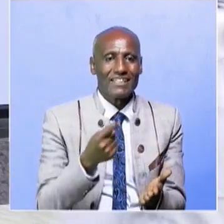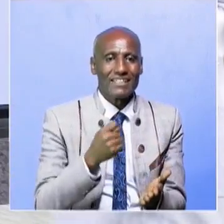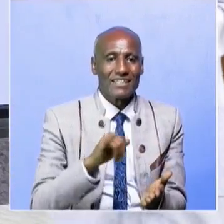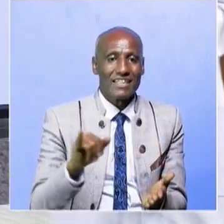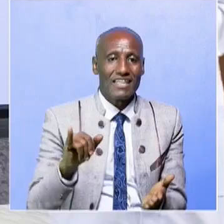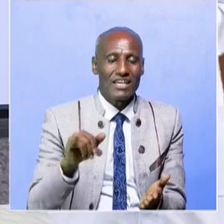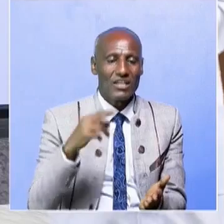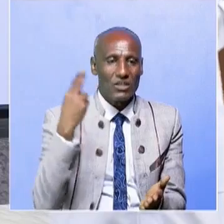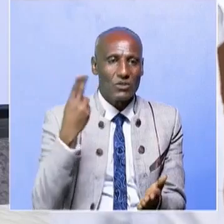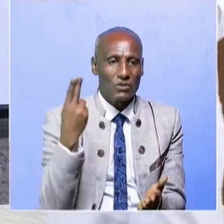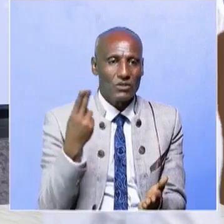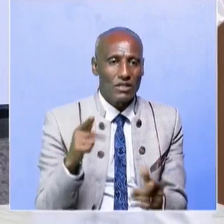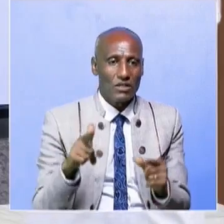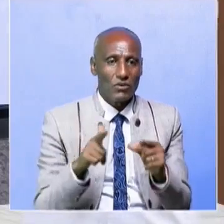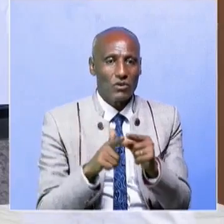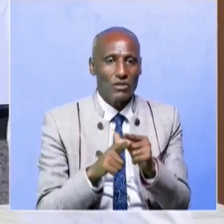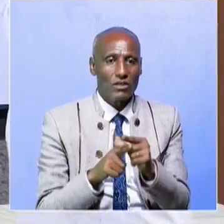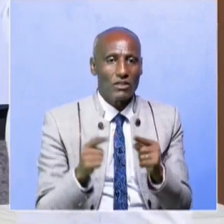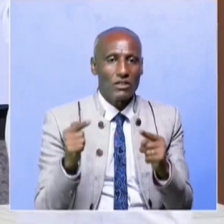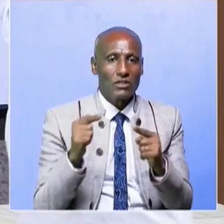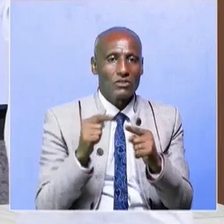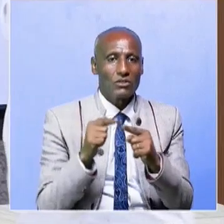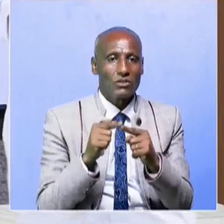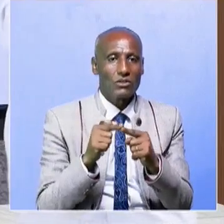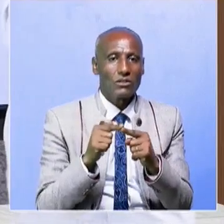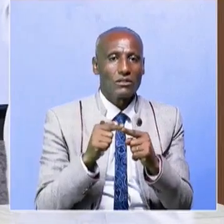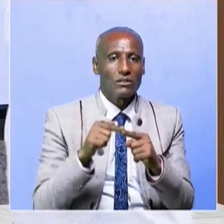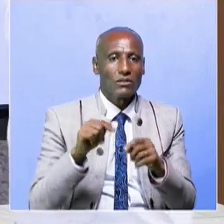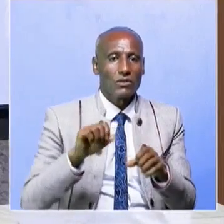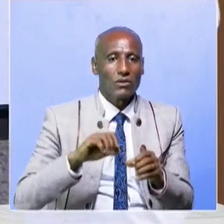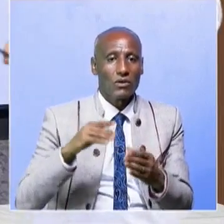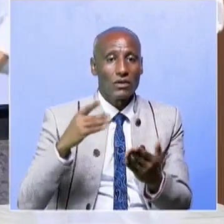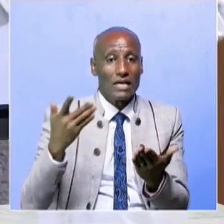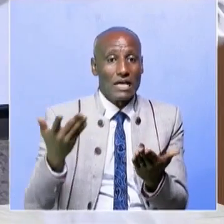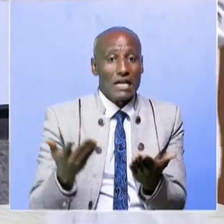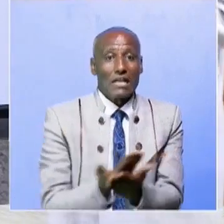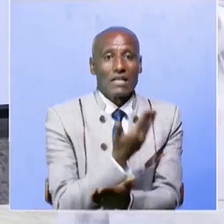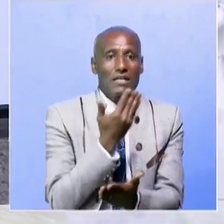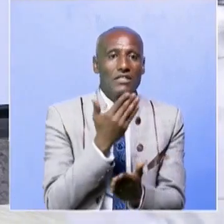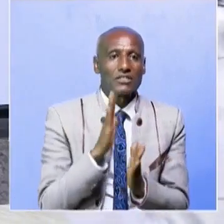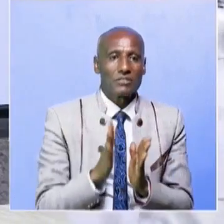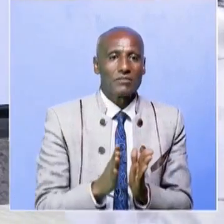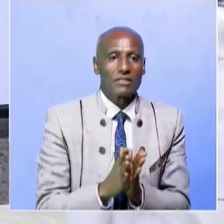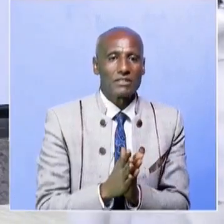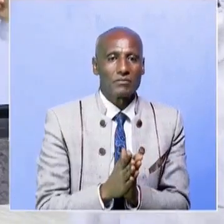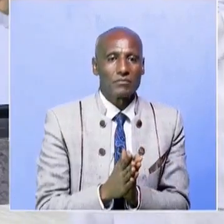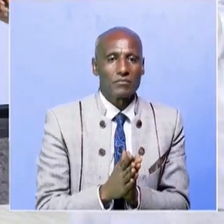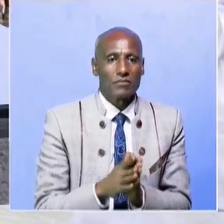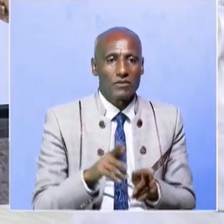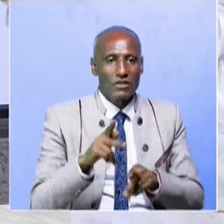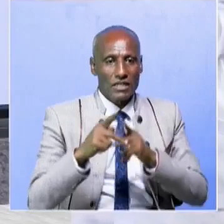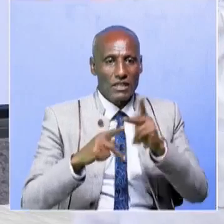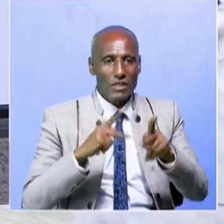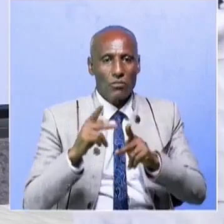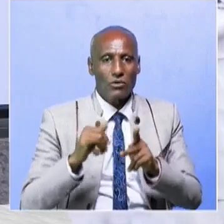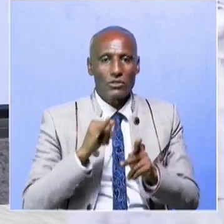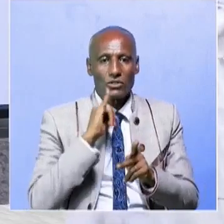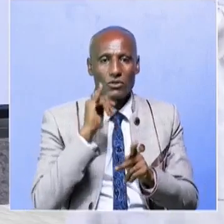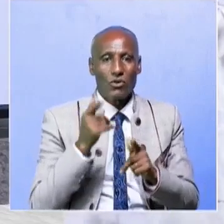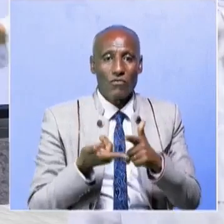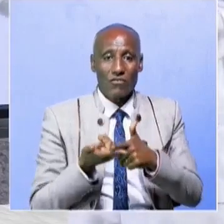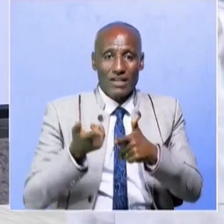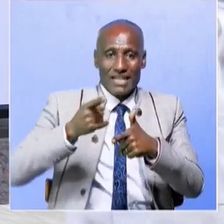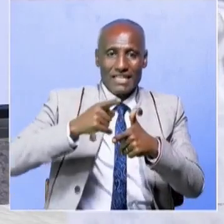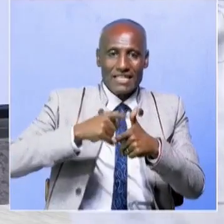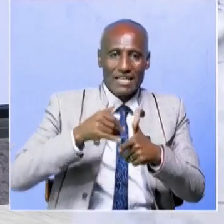to talk about demolitions or renovations. So restoration is the process of returning